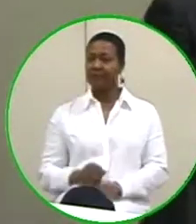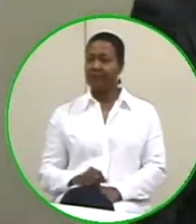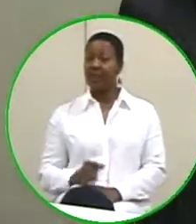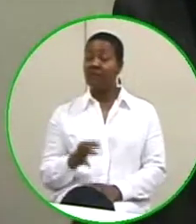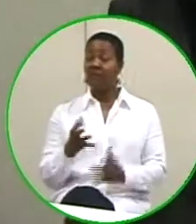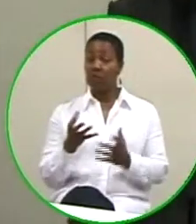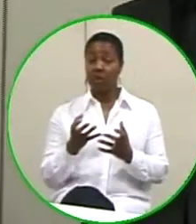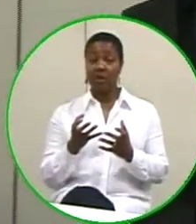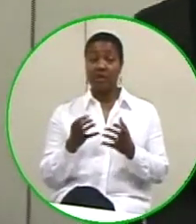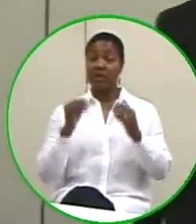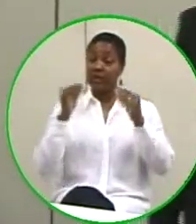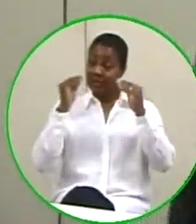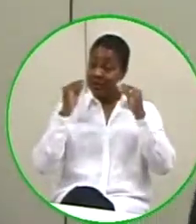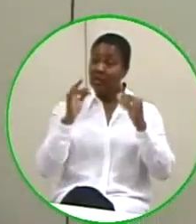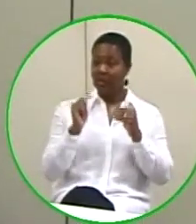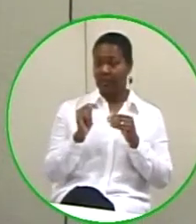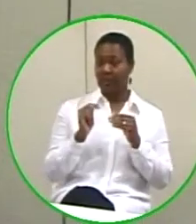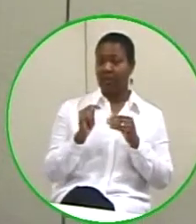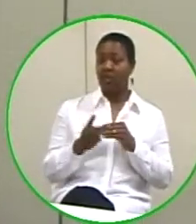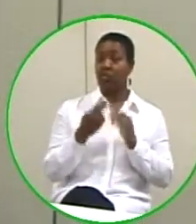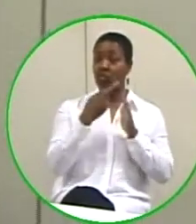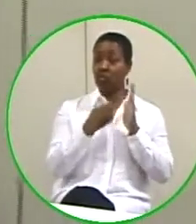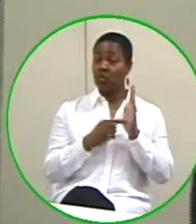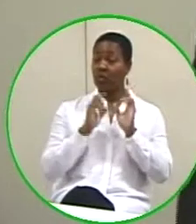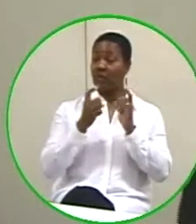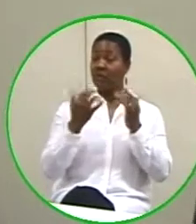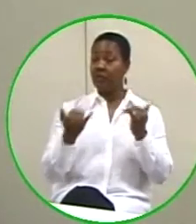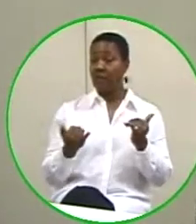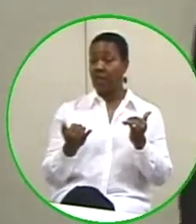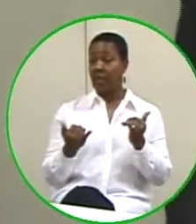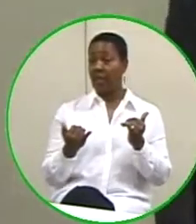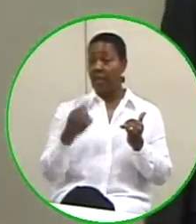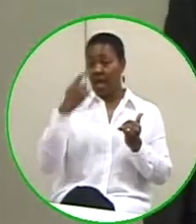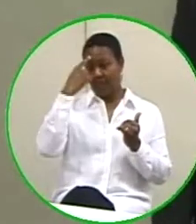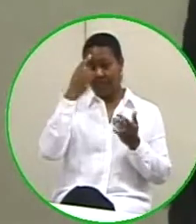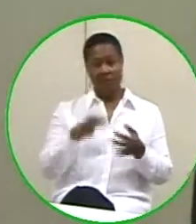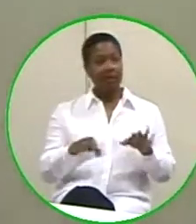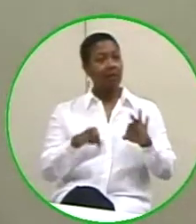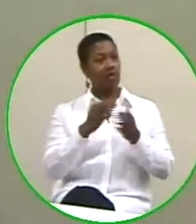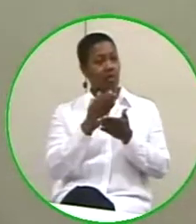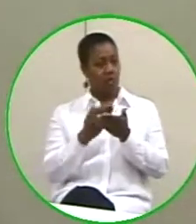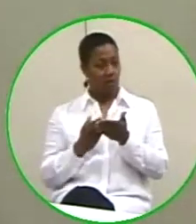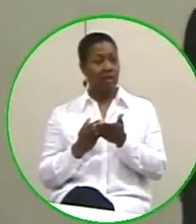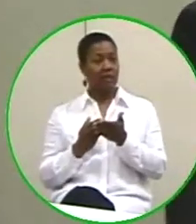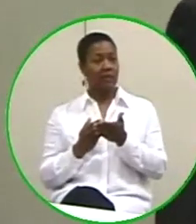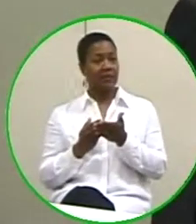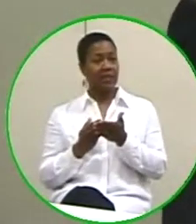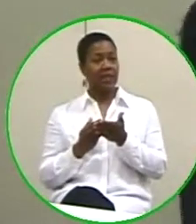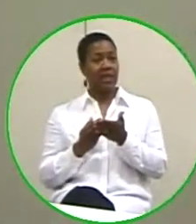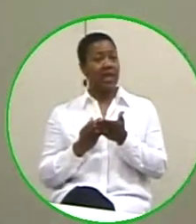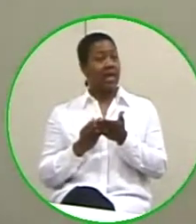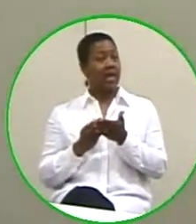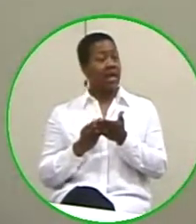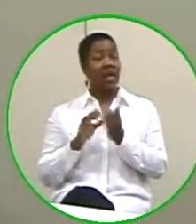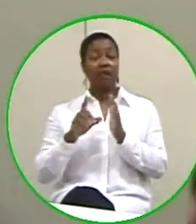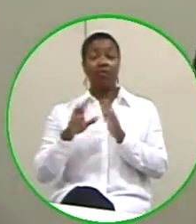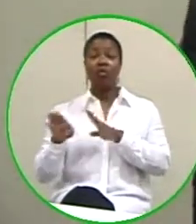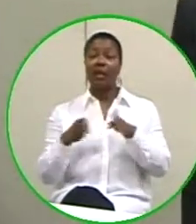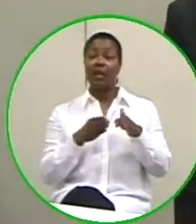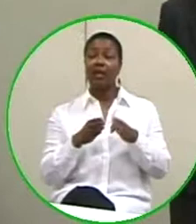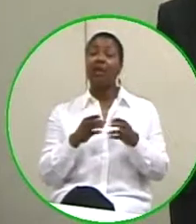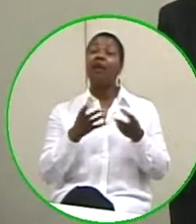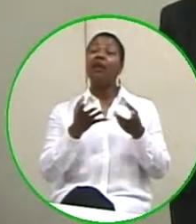If you want it, teach it. There's 2 rules I'm going to give you today that I think are the critical elements in behavior planning. Number 1